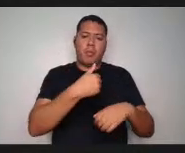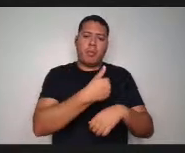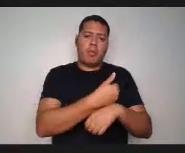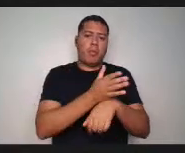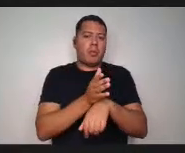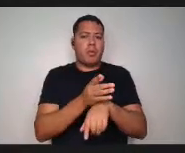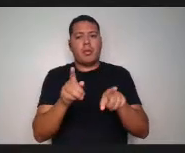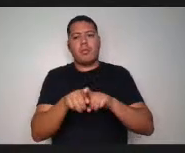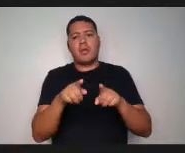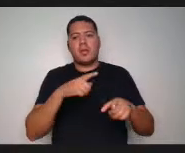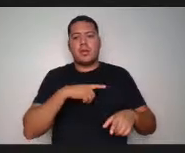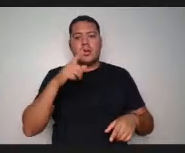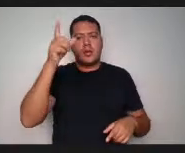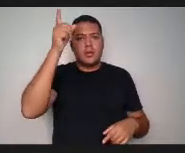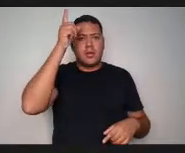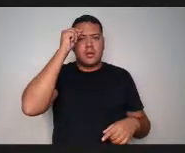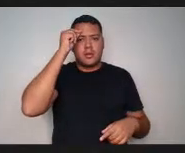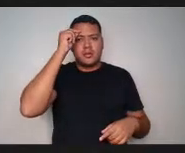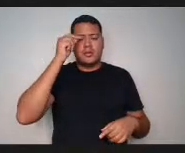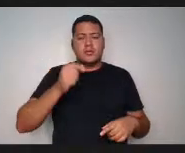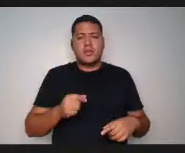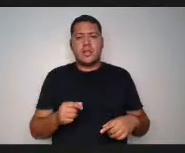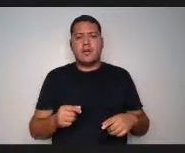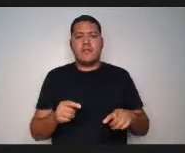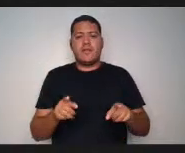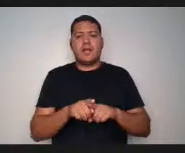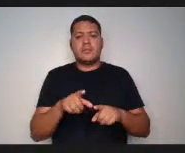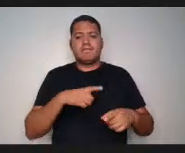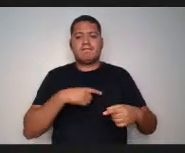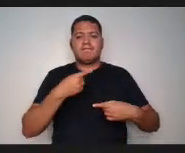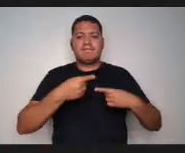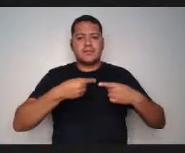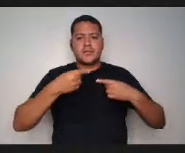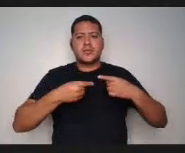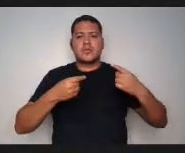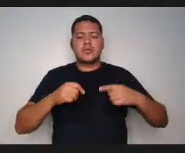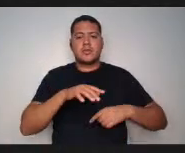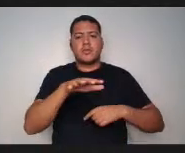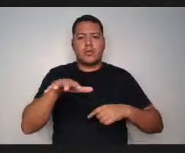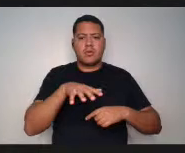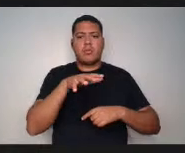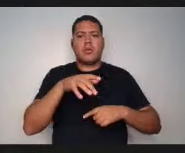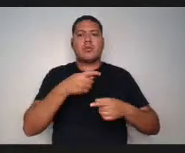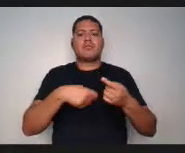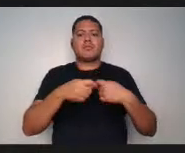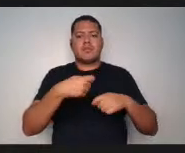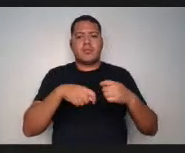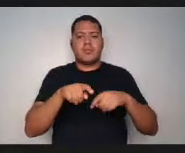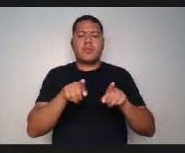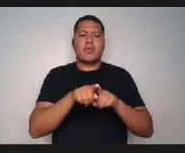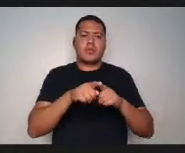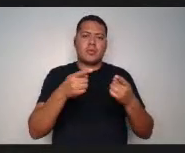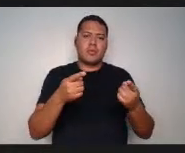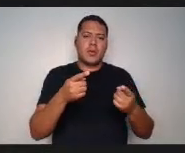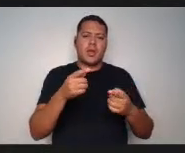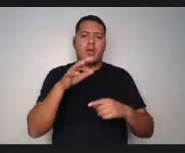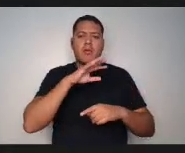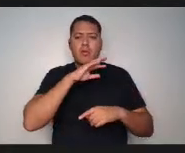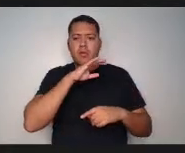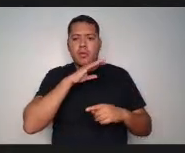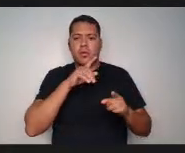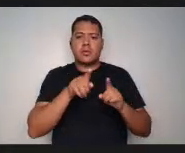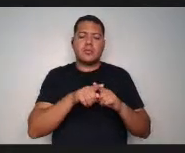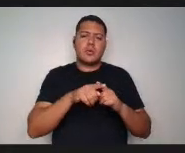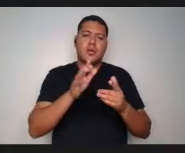think many of us who had the privilege of being able to work from home suddenly found we had a few extra hours here and there, and we also